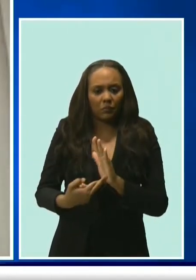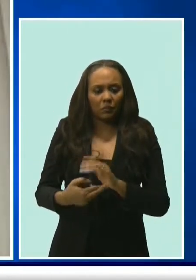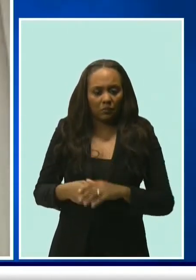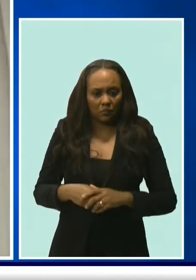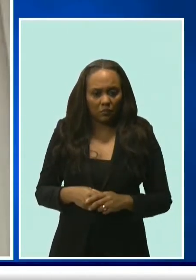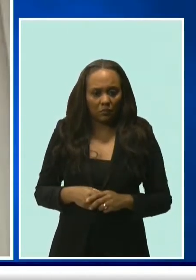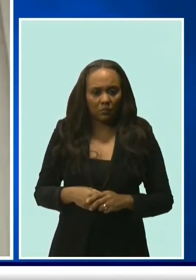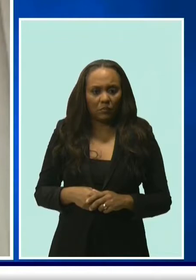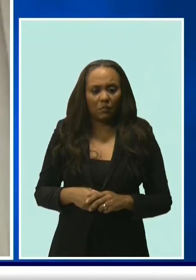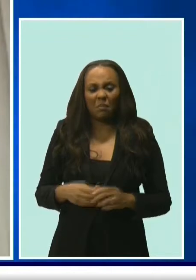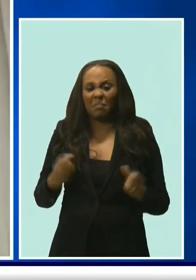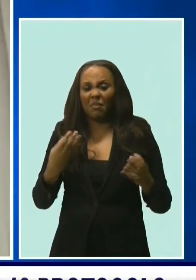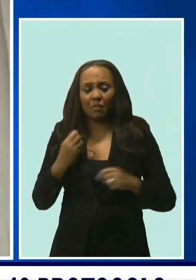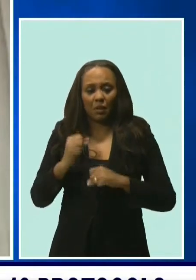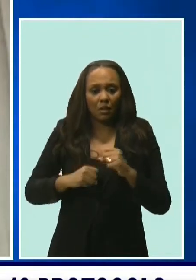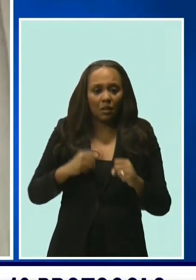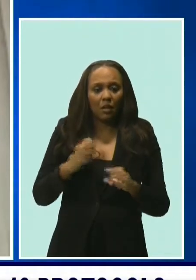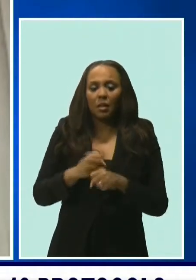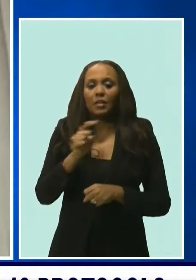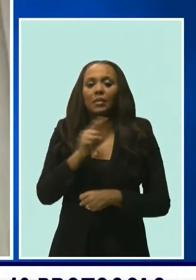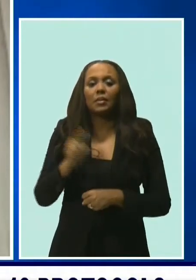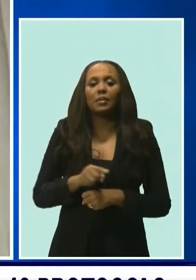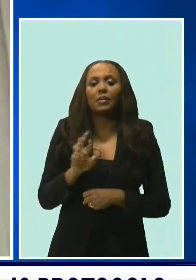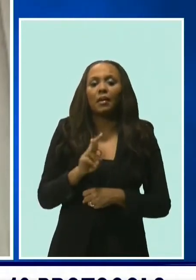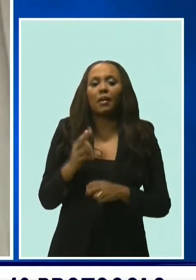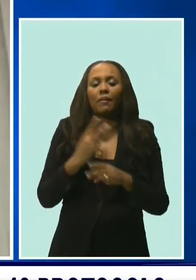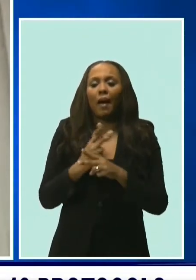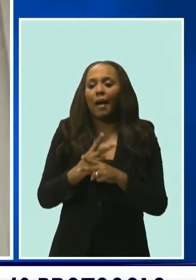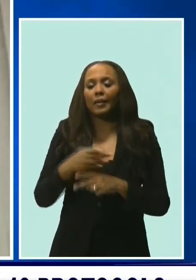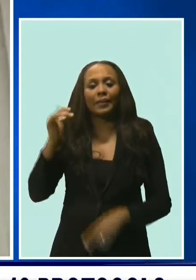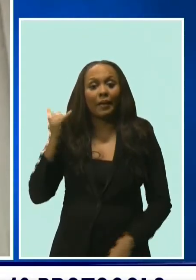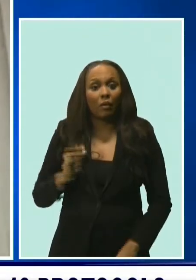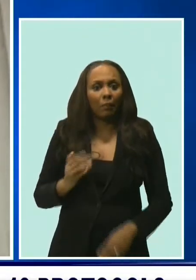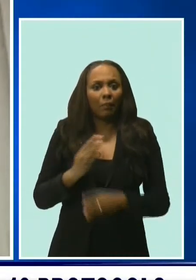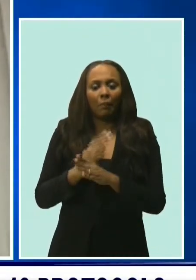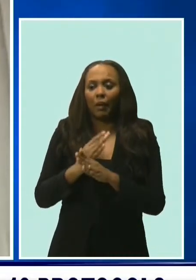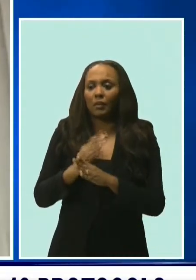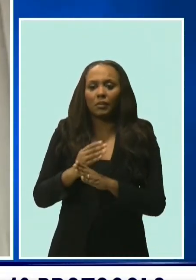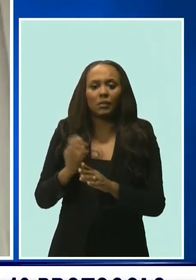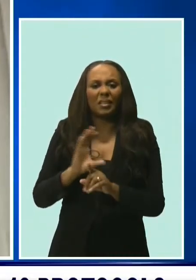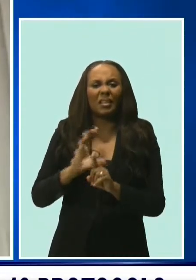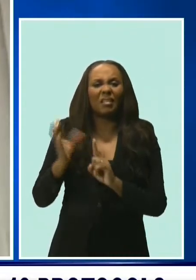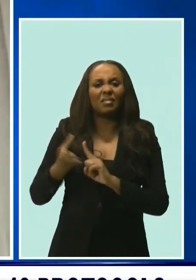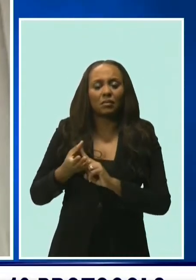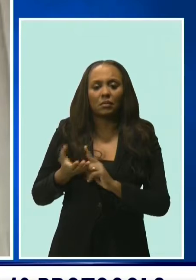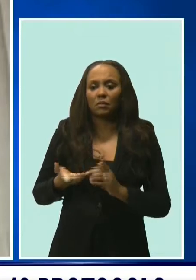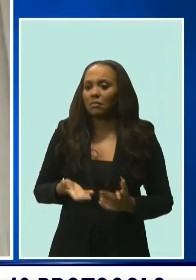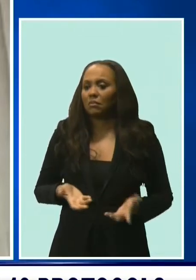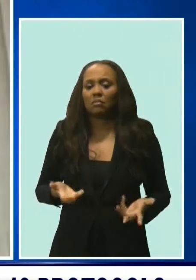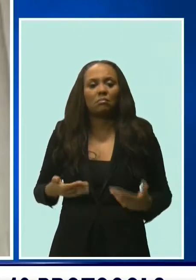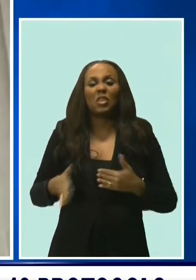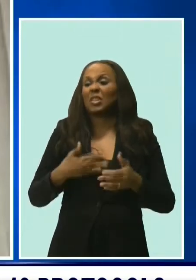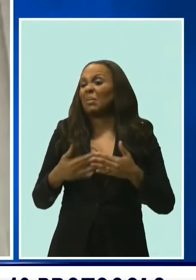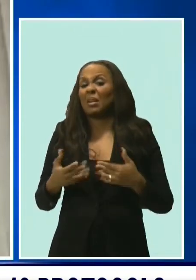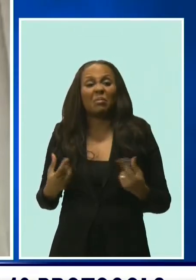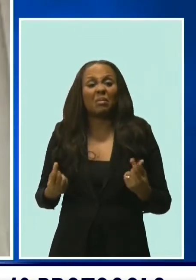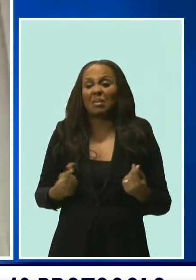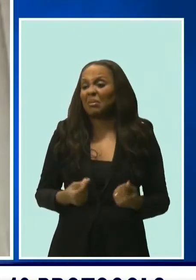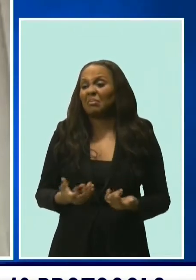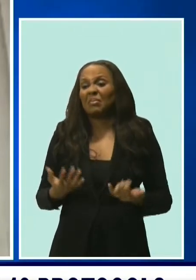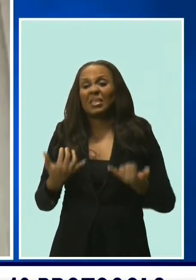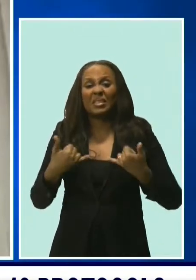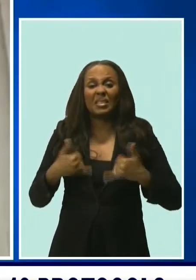correspondence that you refer to. So I can tell you that's fake news. It's entirely fake news, and I wish that the persons